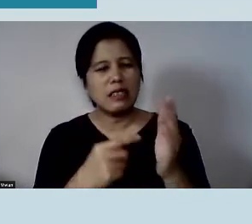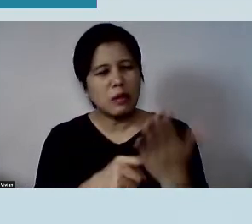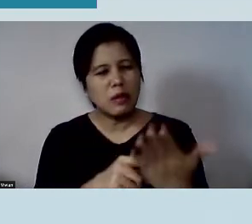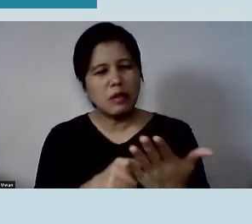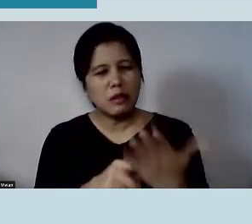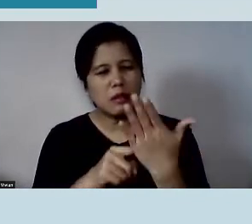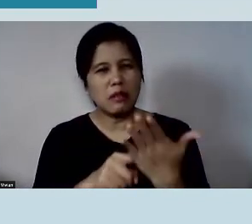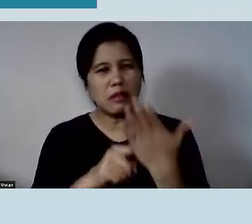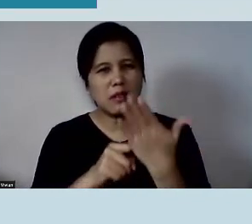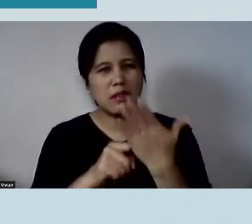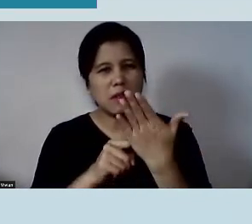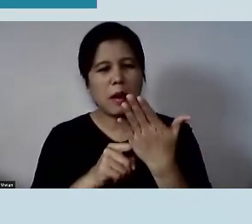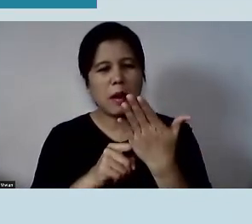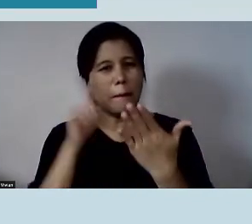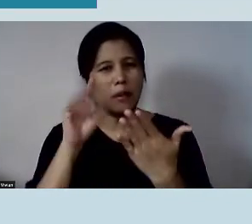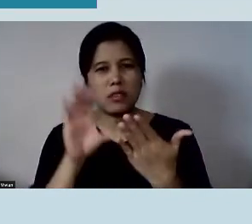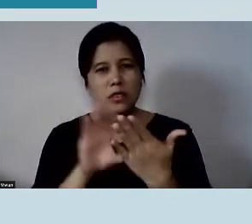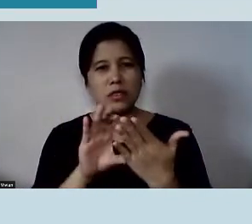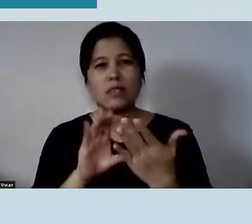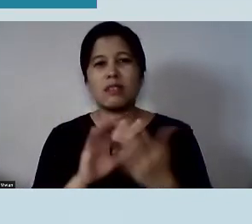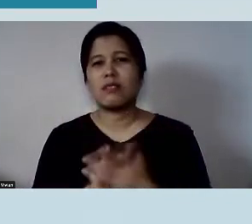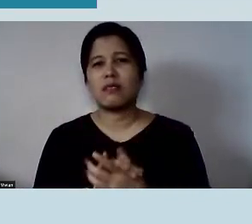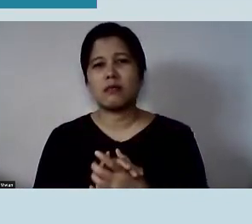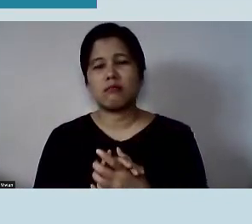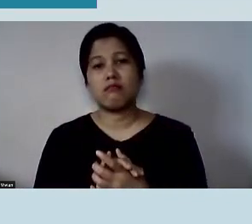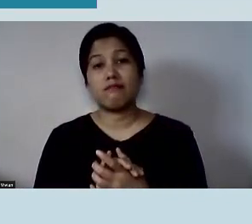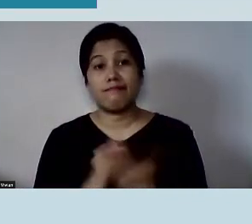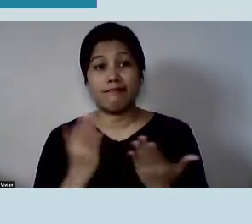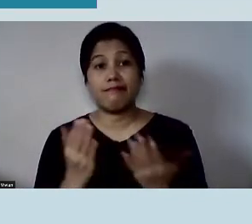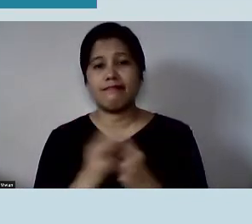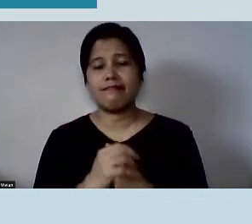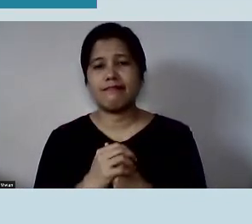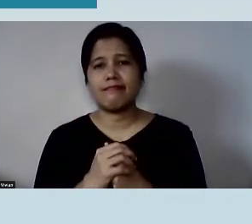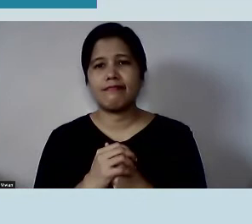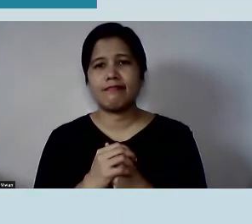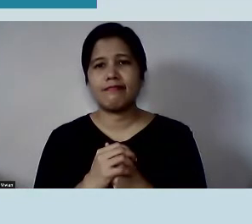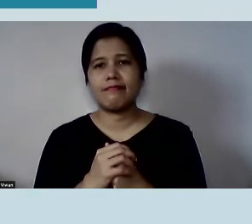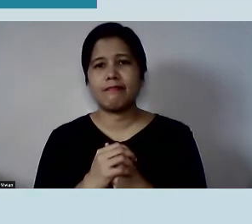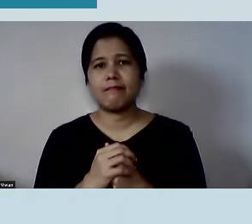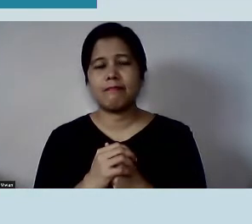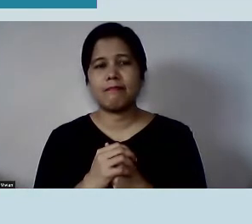why it makes them function that way. Next slide.